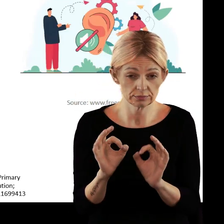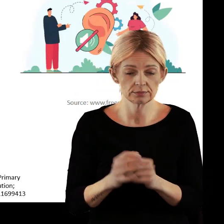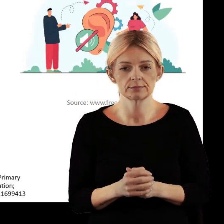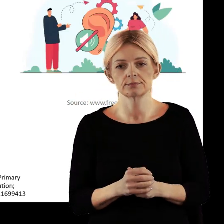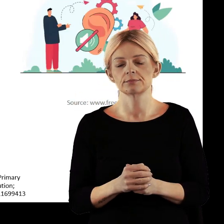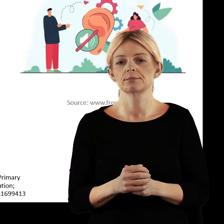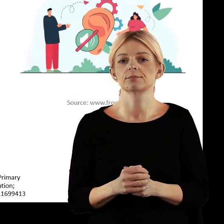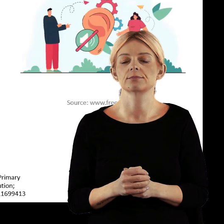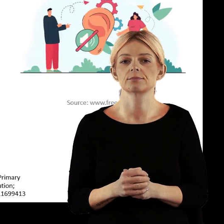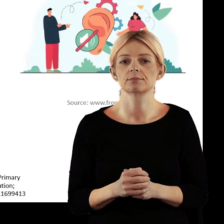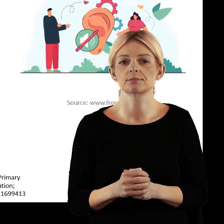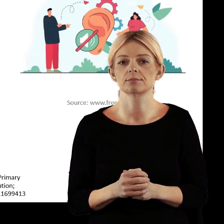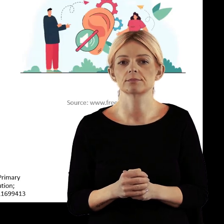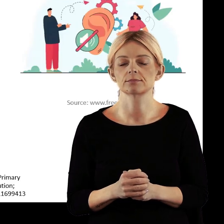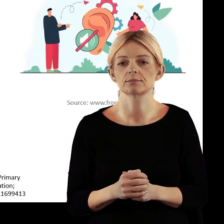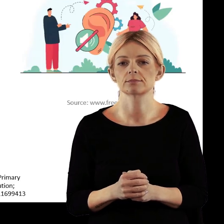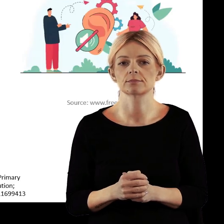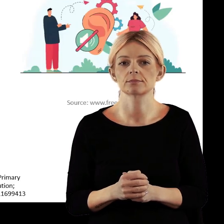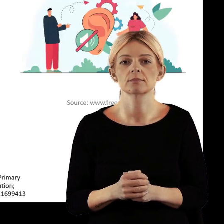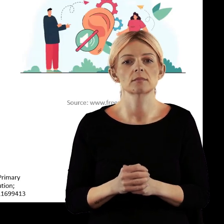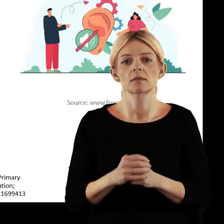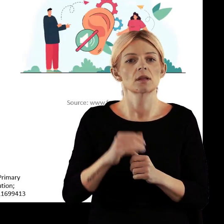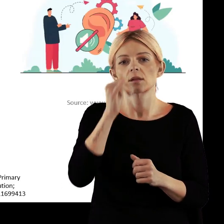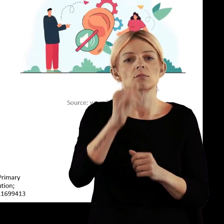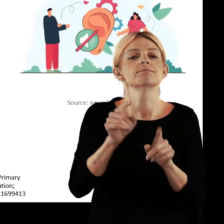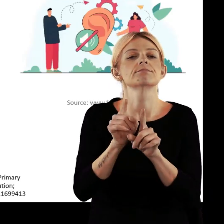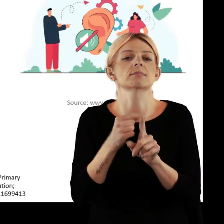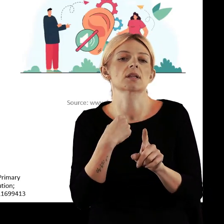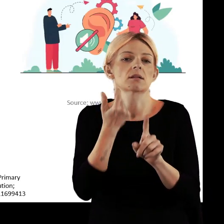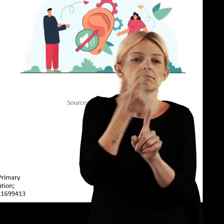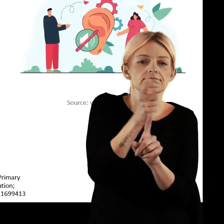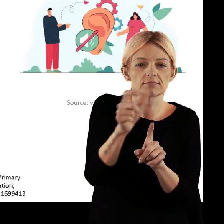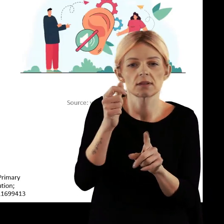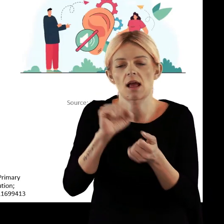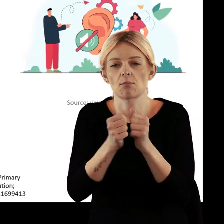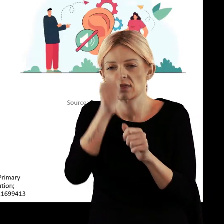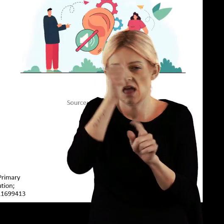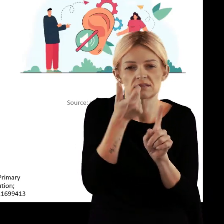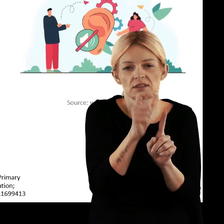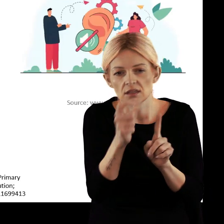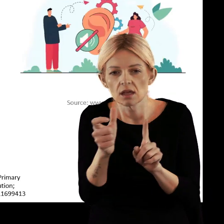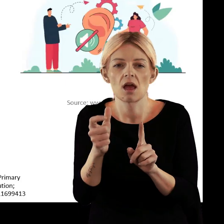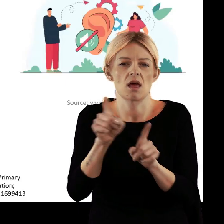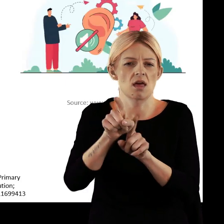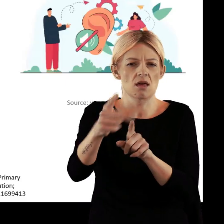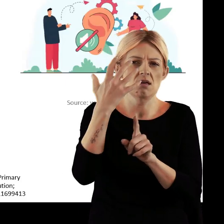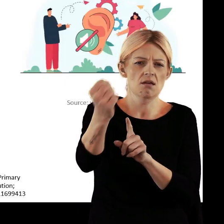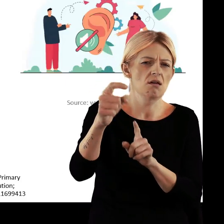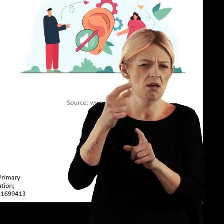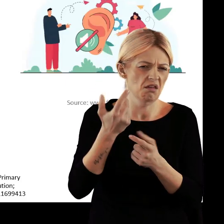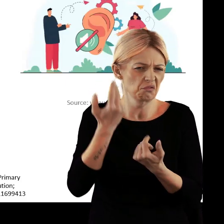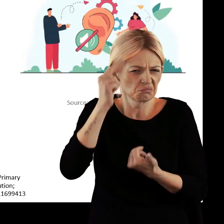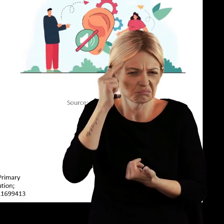or terminology that may be unclear to our conversation partner. Thirdly, it